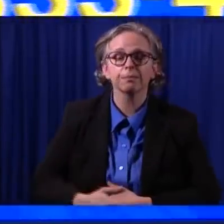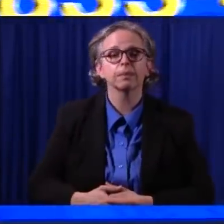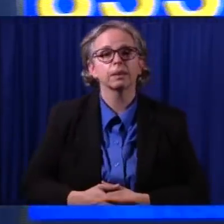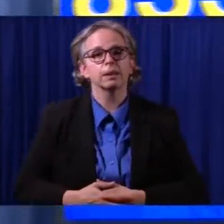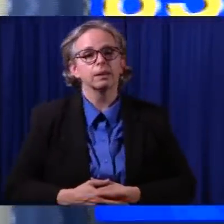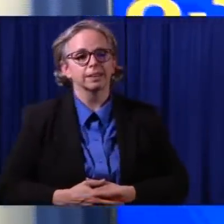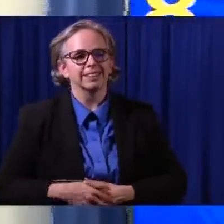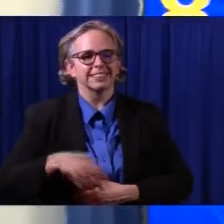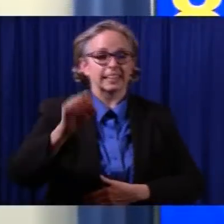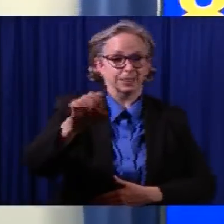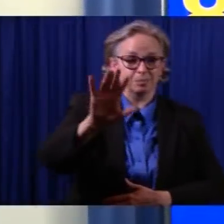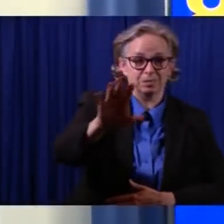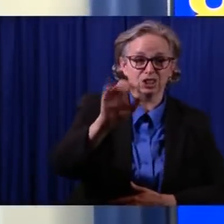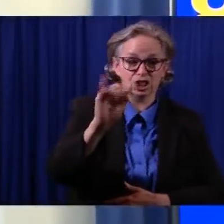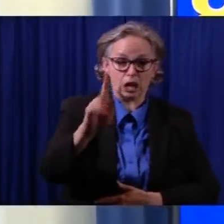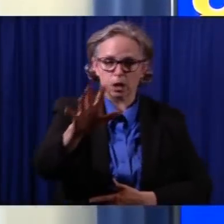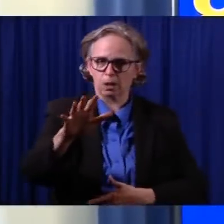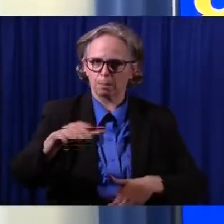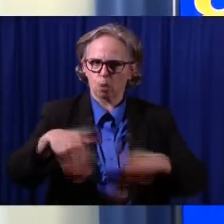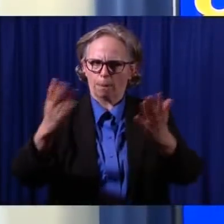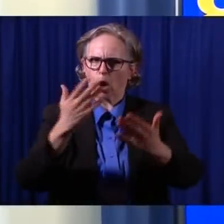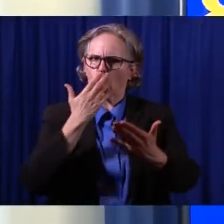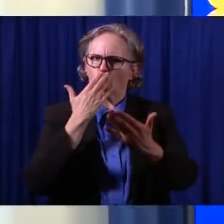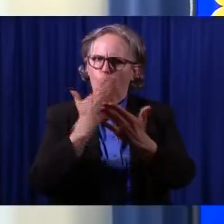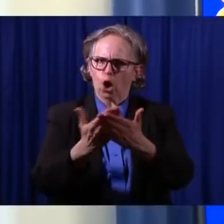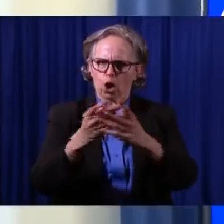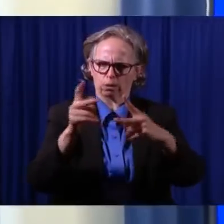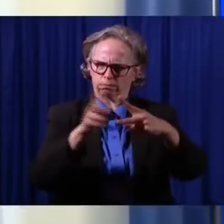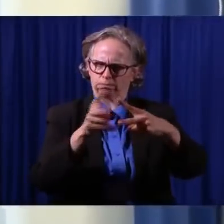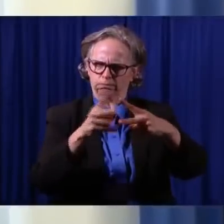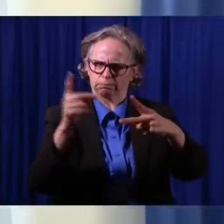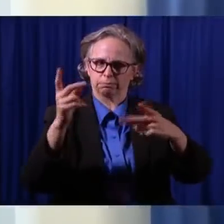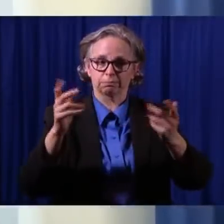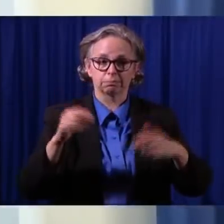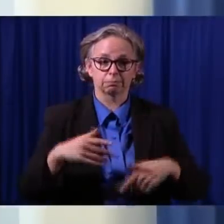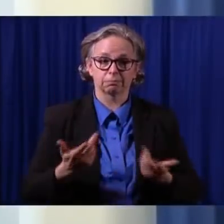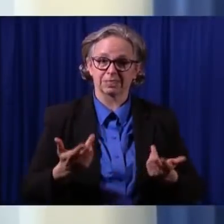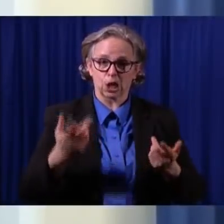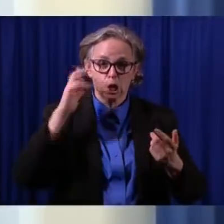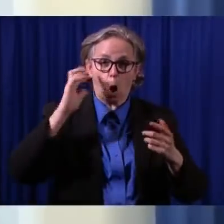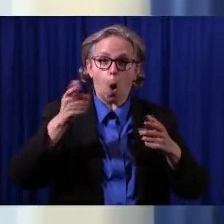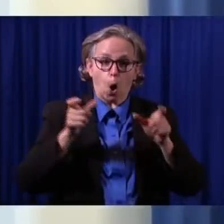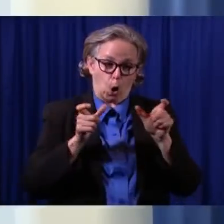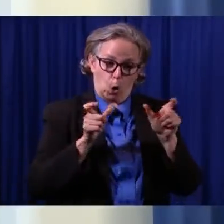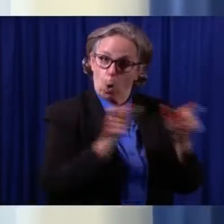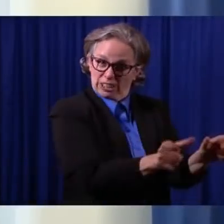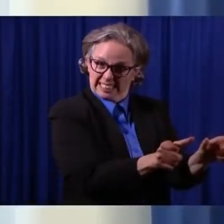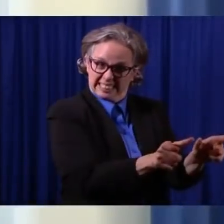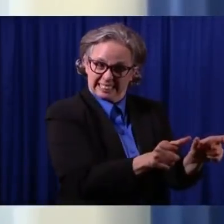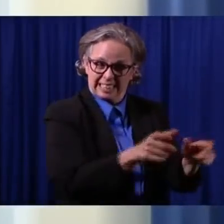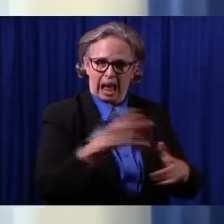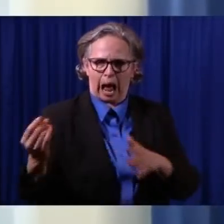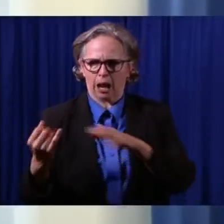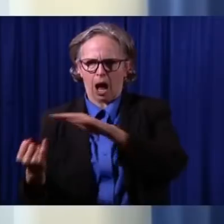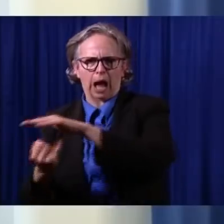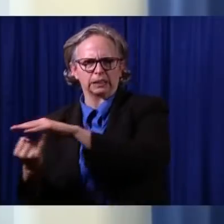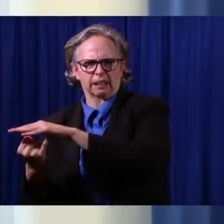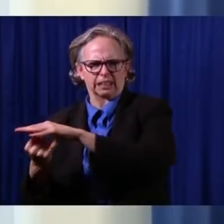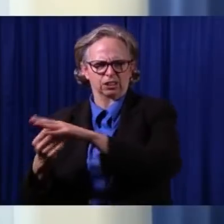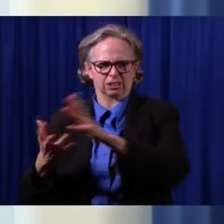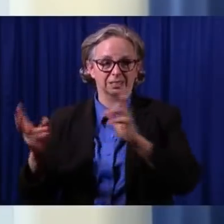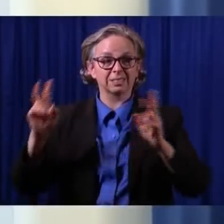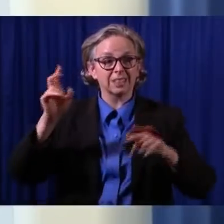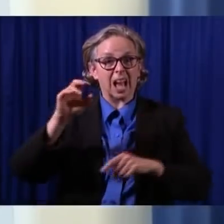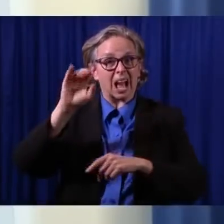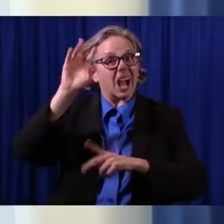Jackie brought up two important things, quarantine and isolation. Again, isolation is I for ill. Quarantine